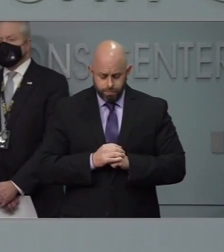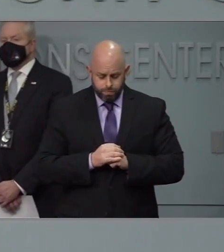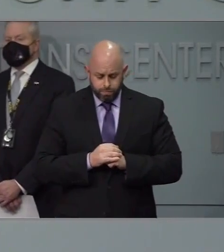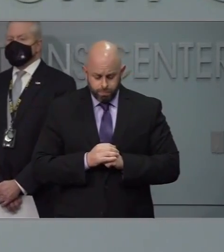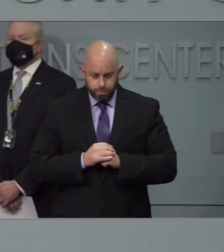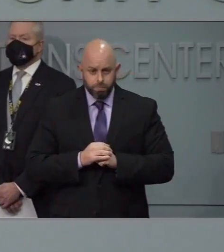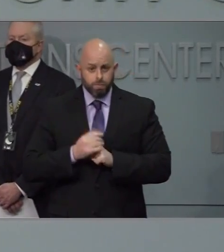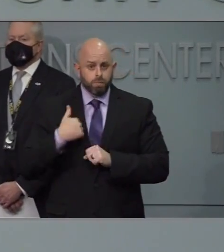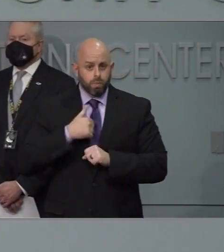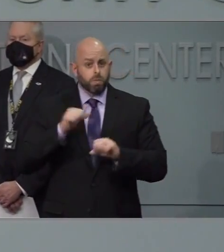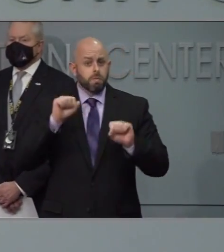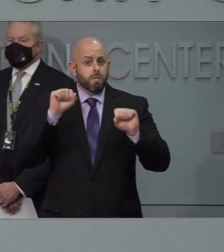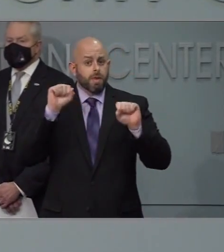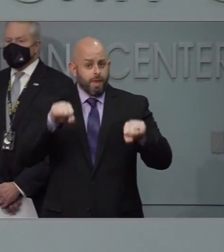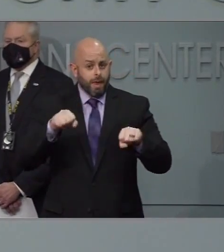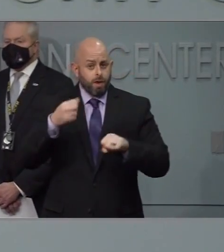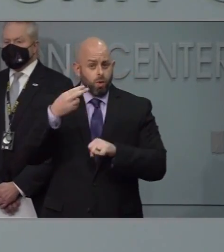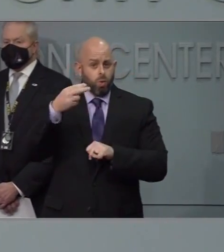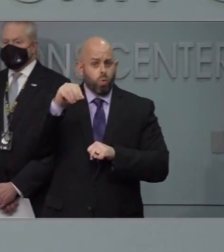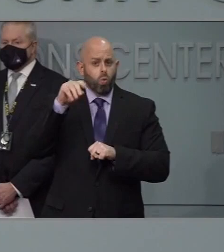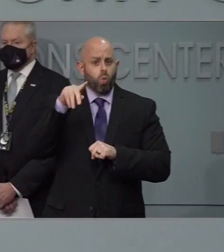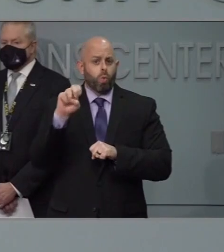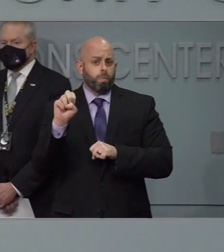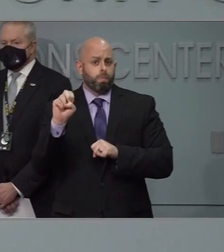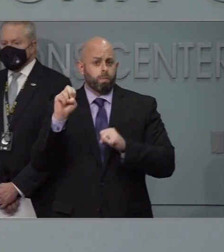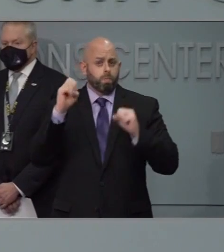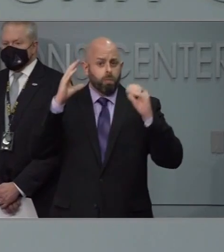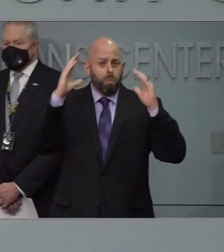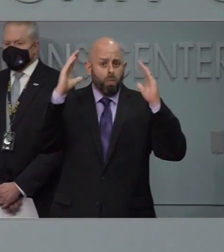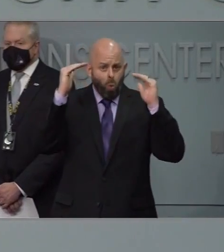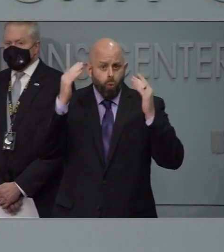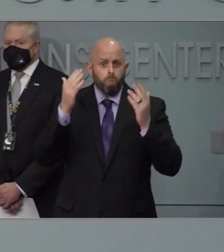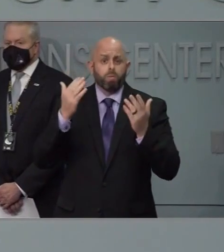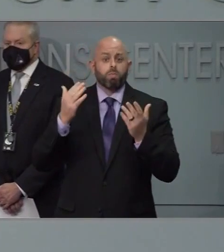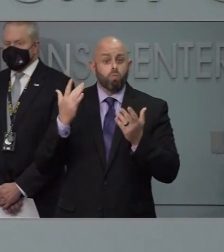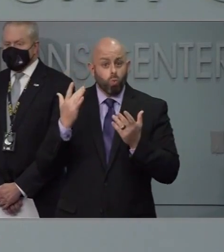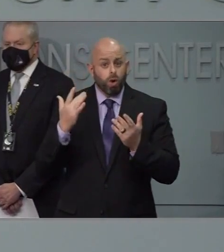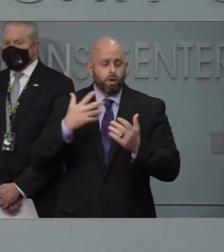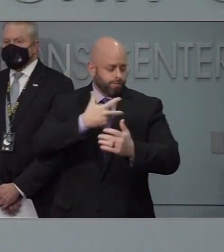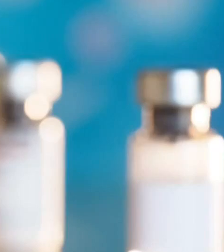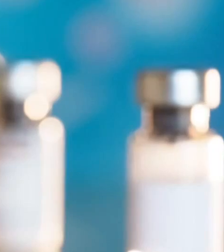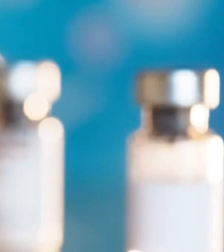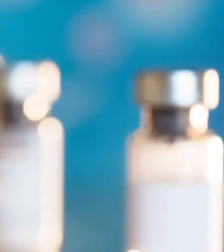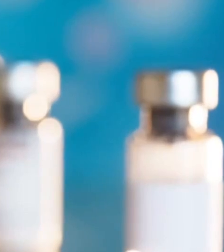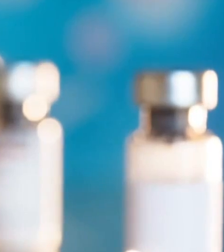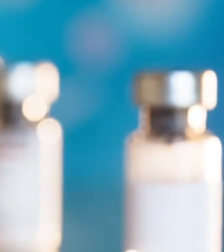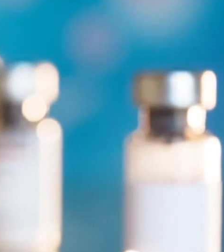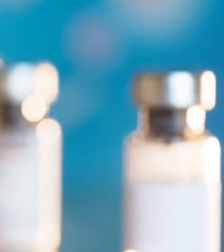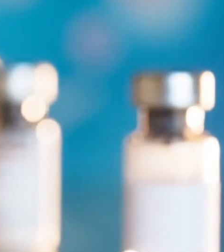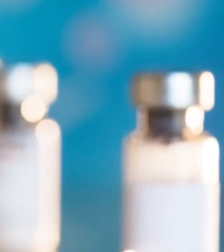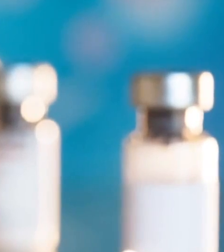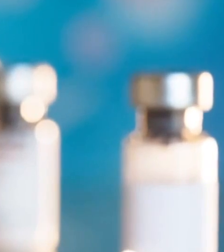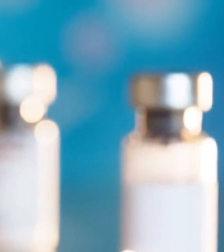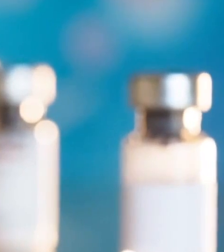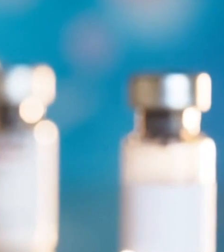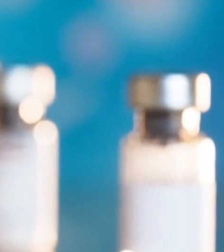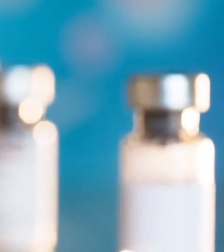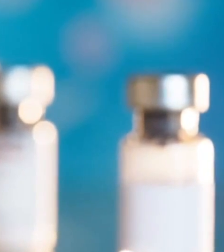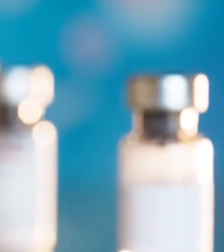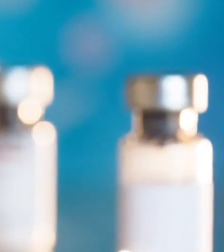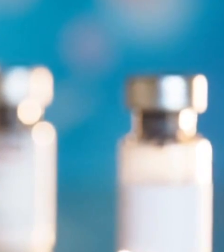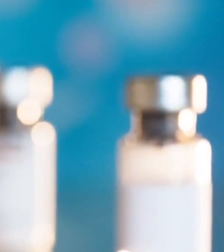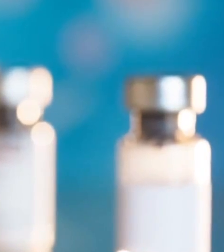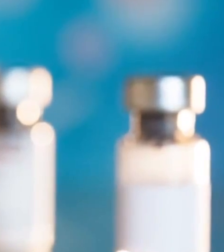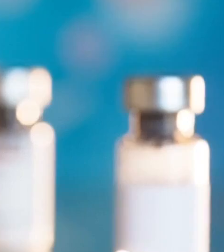those painful losses. Vaccinations are underway in North Carolina. But some say they don't plan on